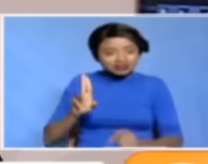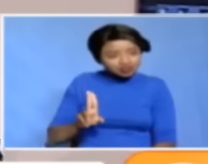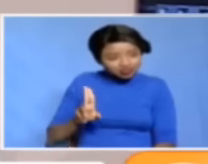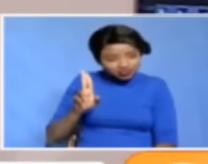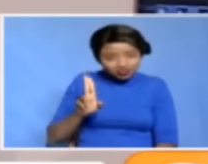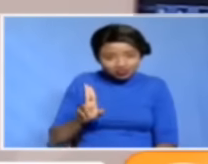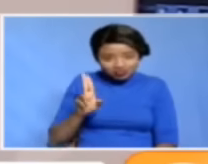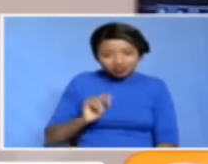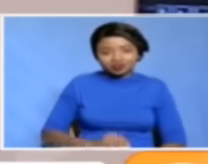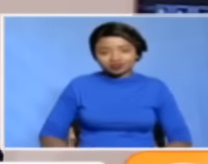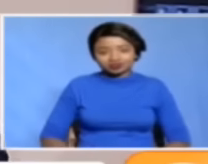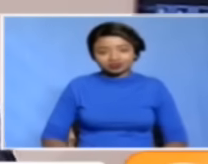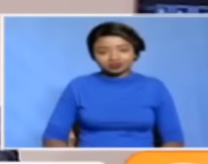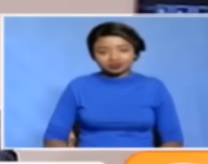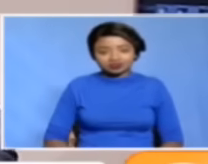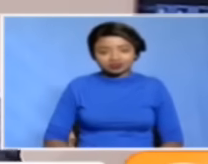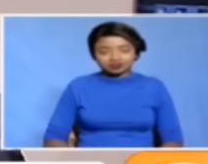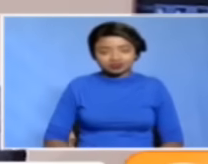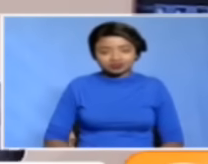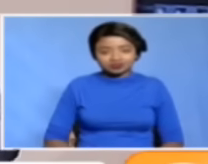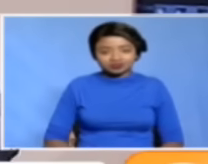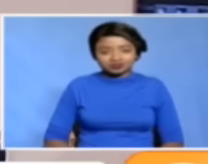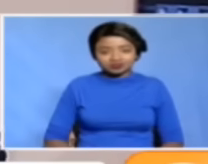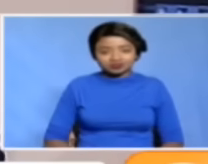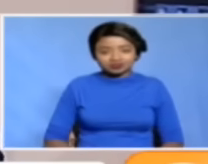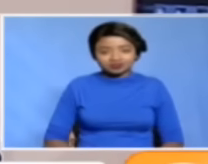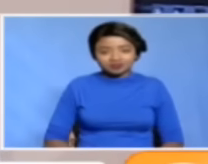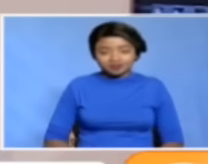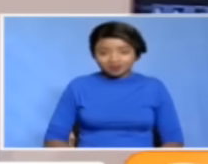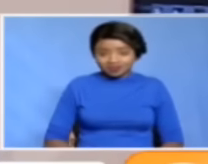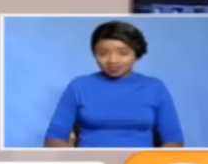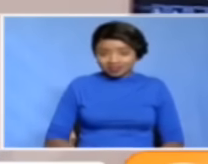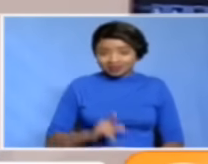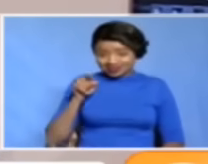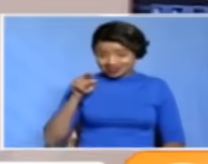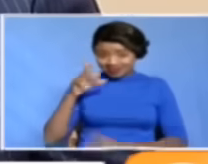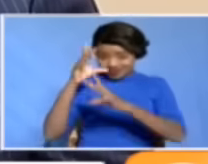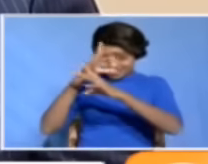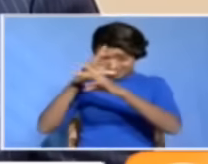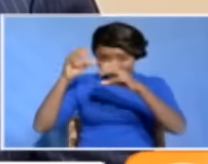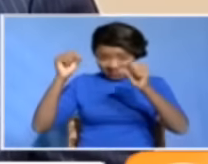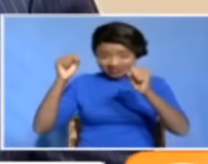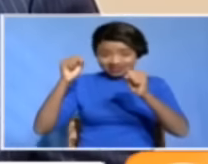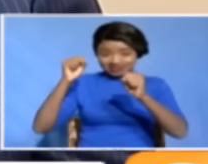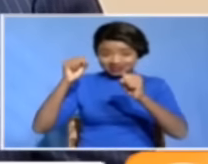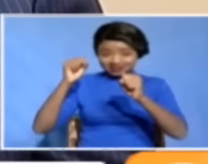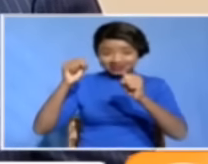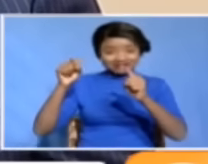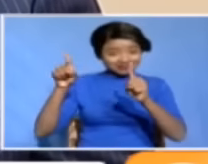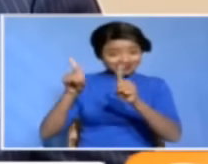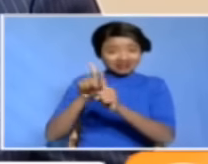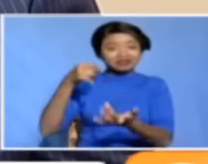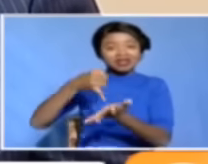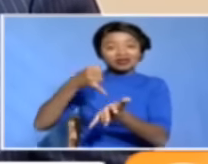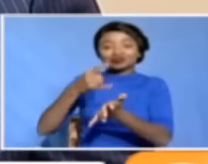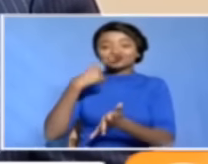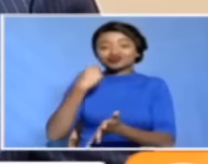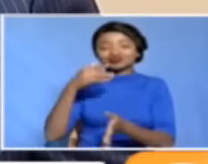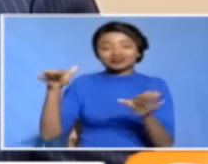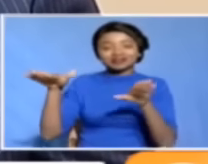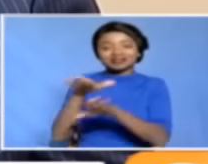it's His Excellency, the President. The President is the institution where the Deputy President